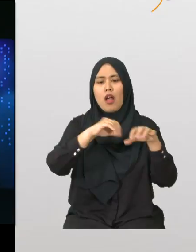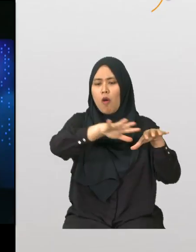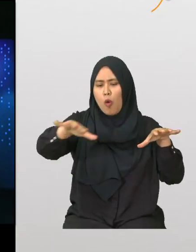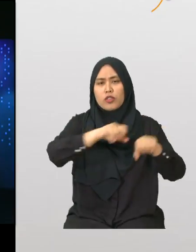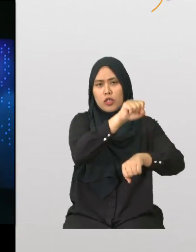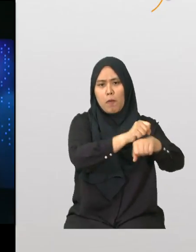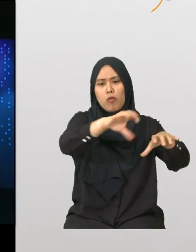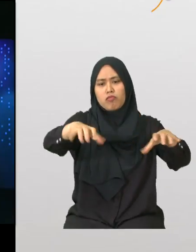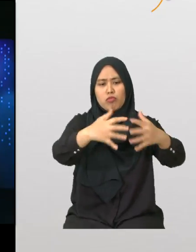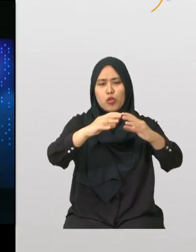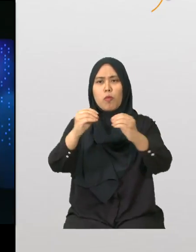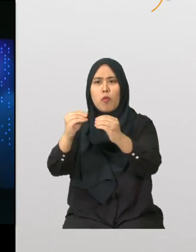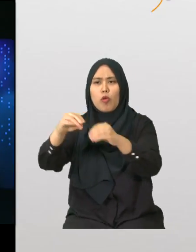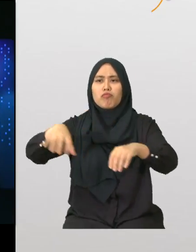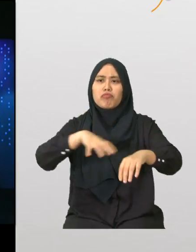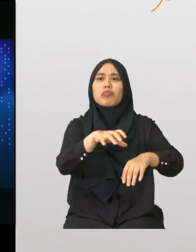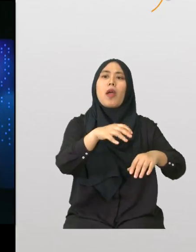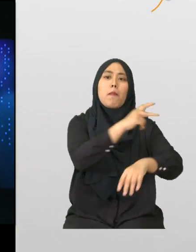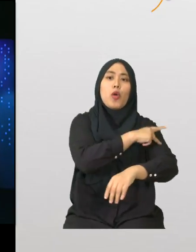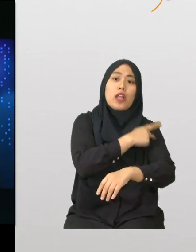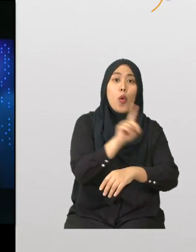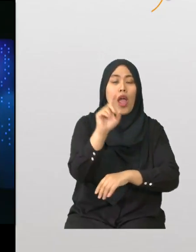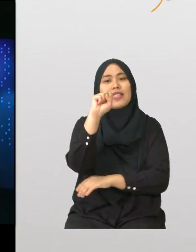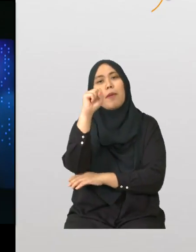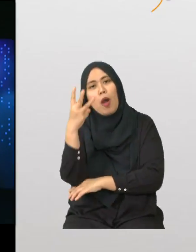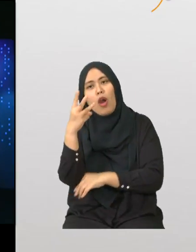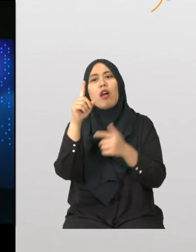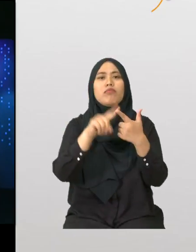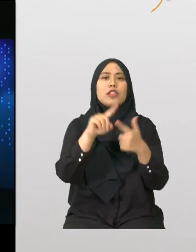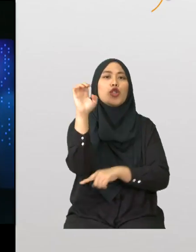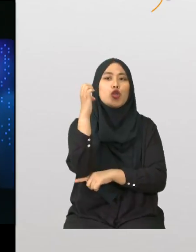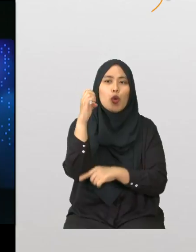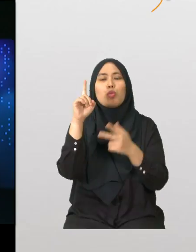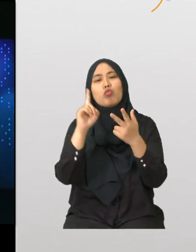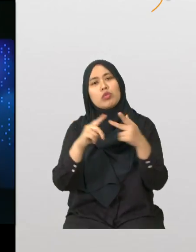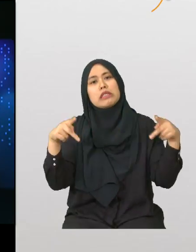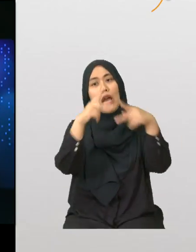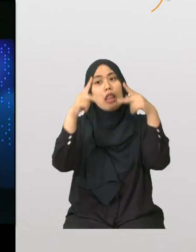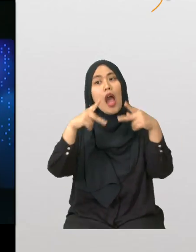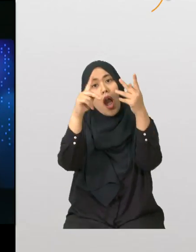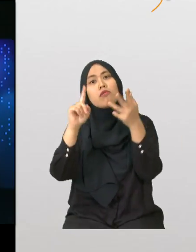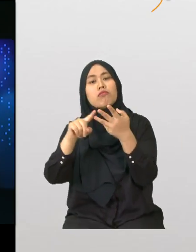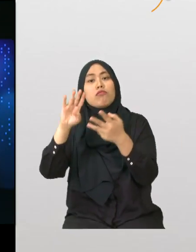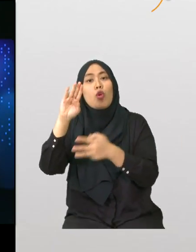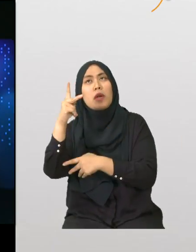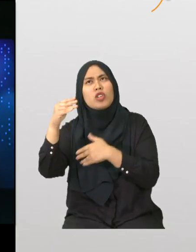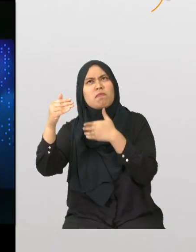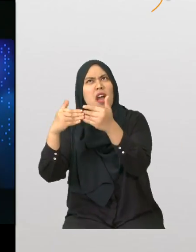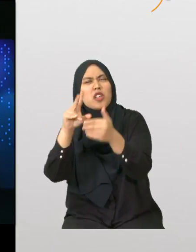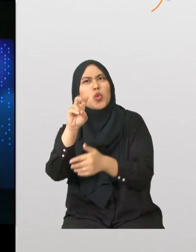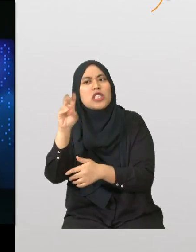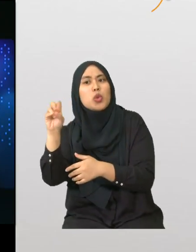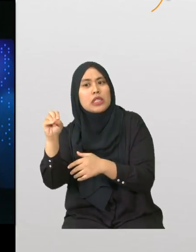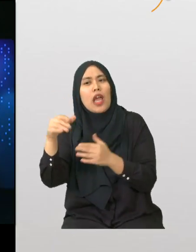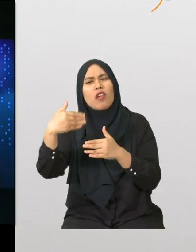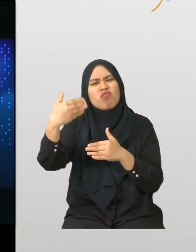Singapore. In Sembawang, Eunos, Kallang, Bukit Panjang by 2020. And then a few years later, by 2023,